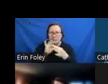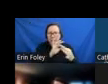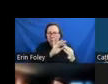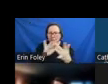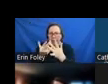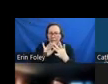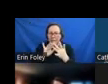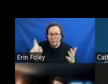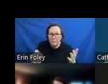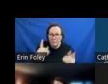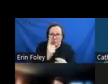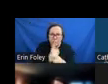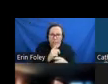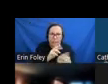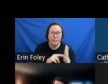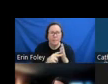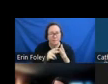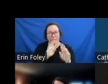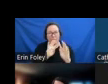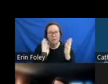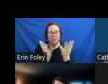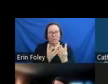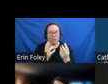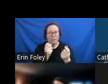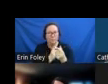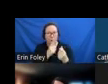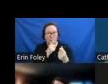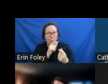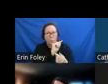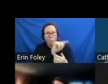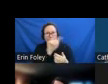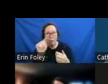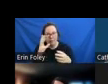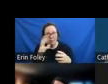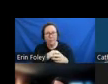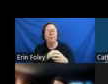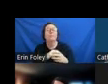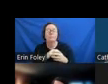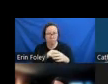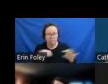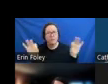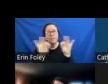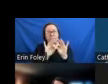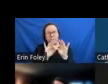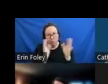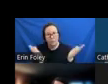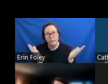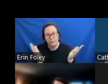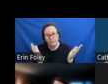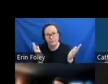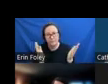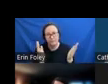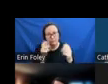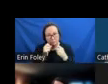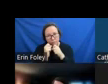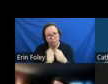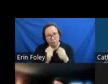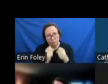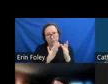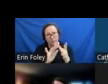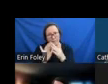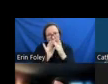the assets and the circle of supports, but you will receive a copy of the slide, so it should all be there.